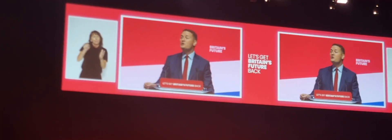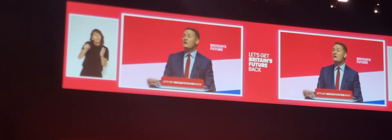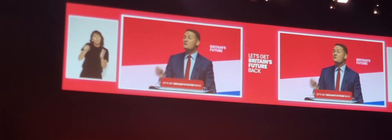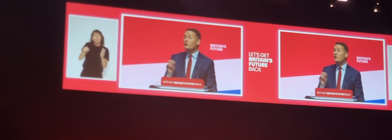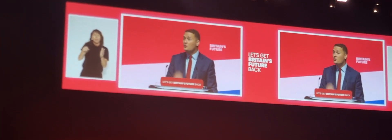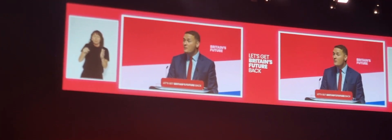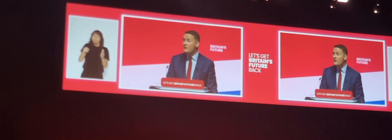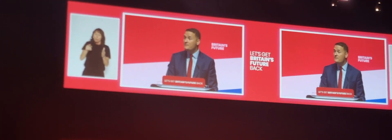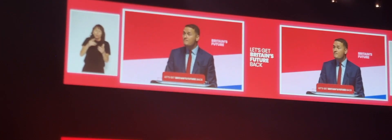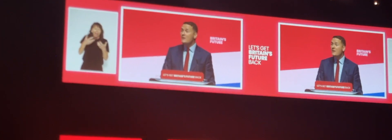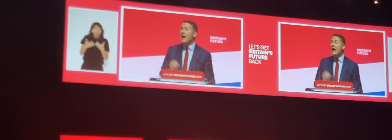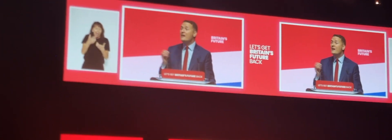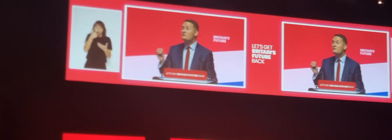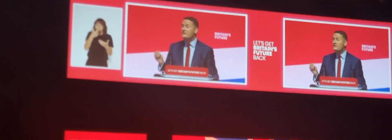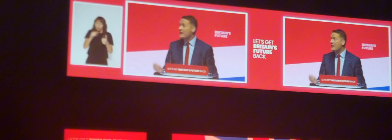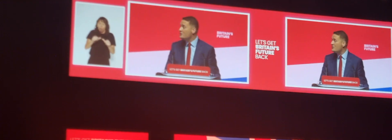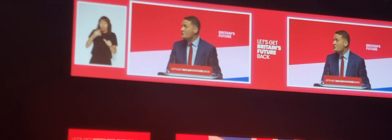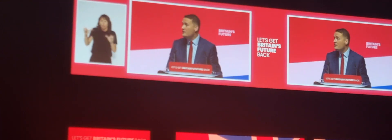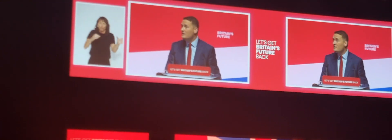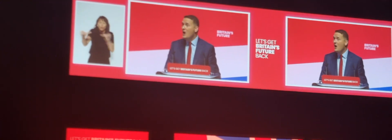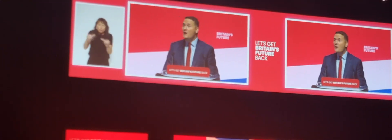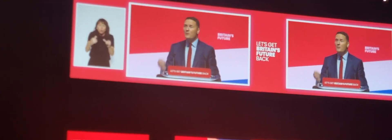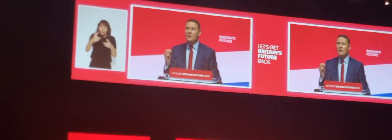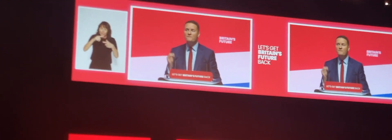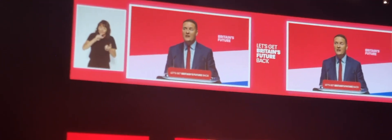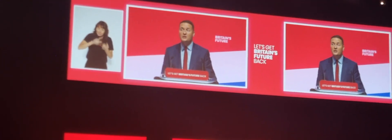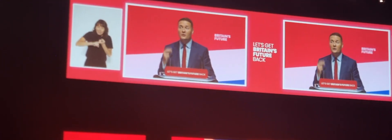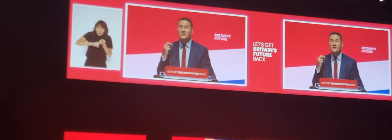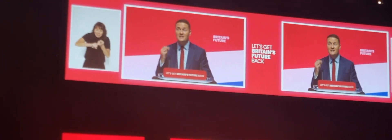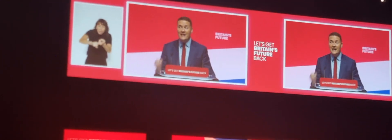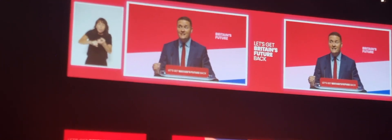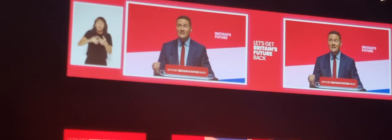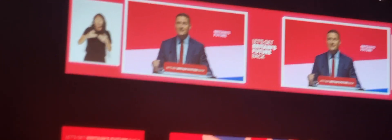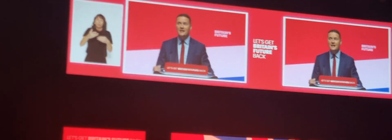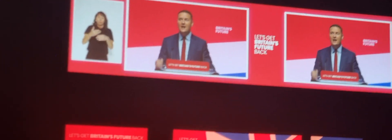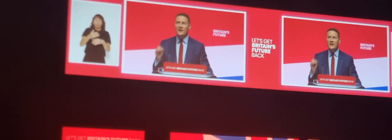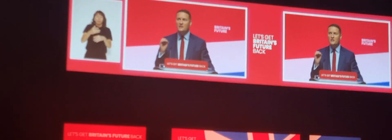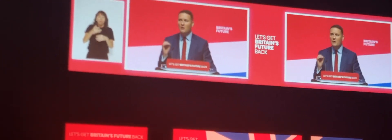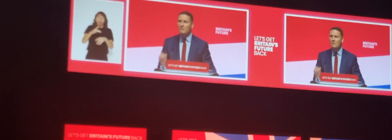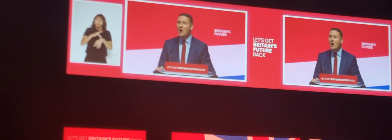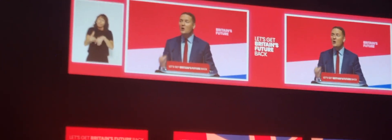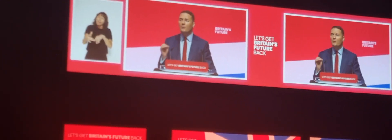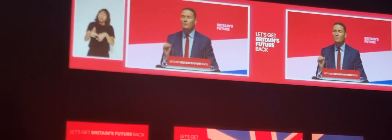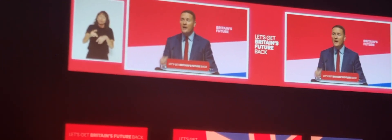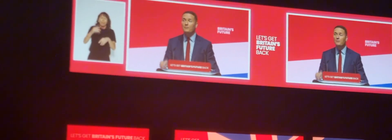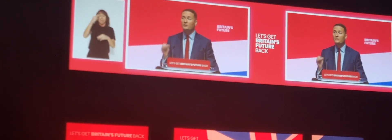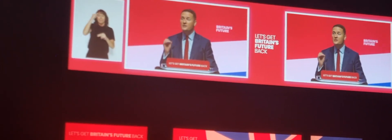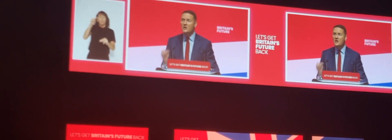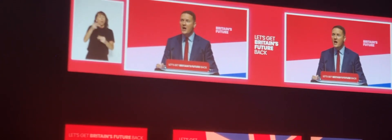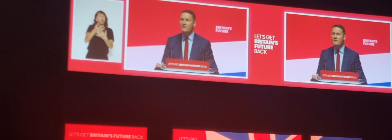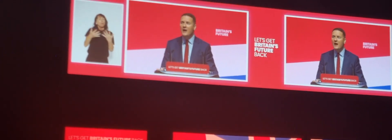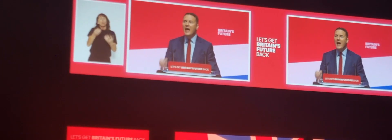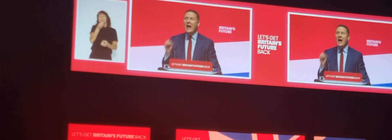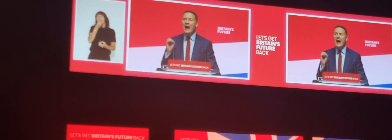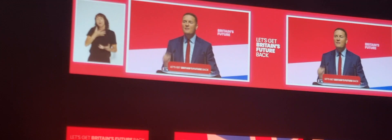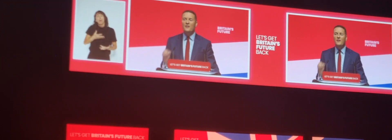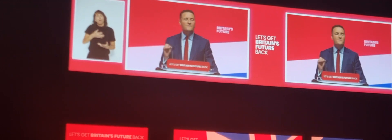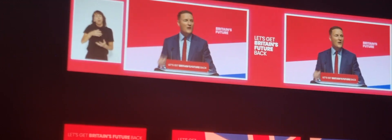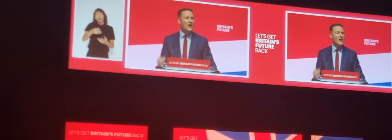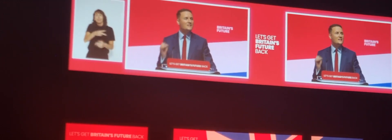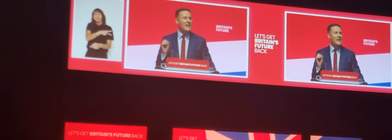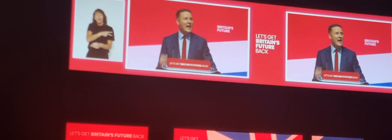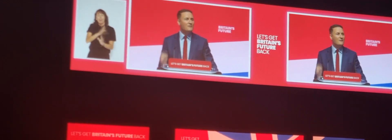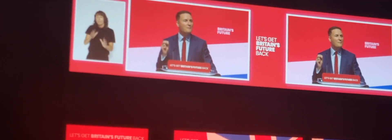A workforce plan to address recruitment and retention, the professional status these remarkable people deserve, and